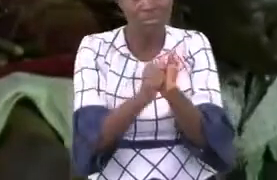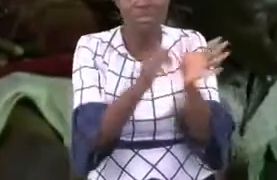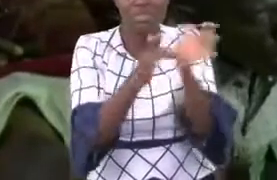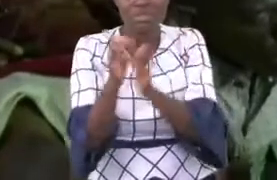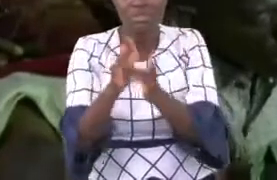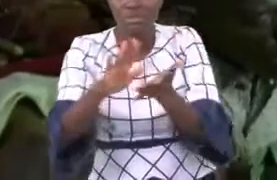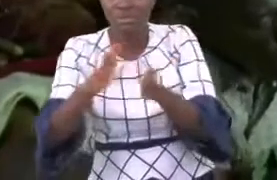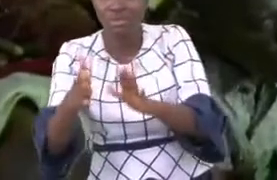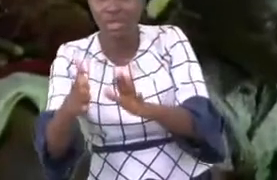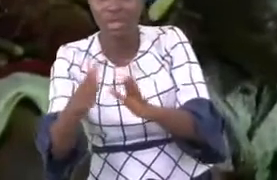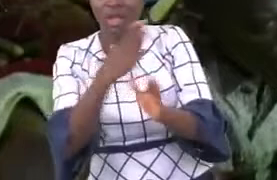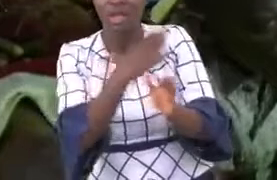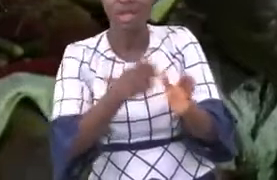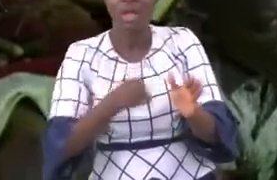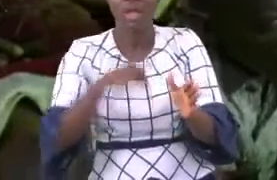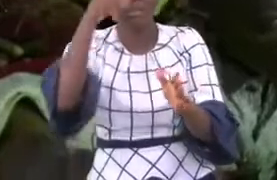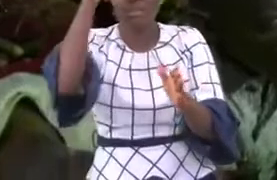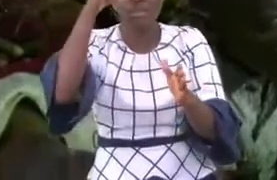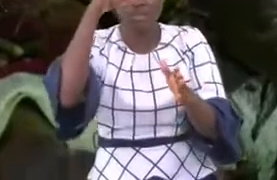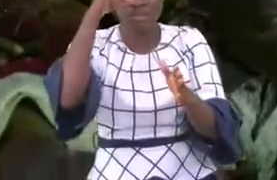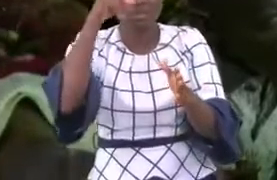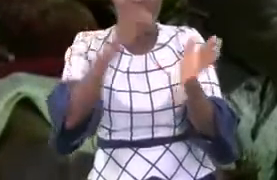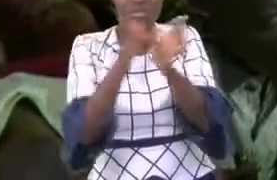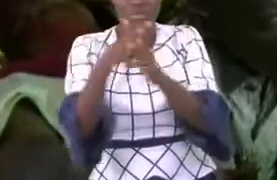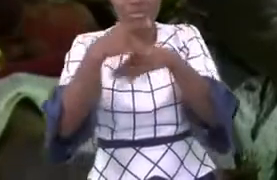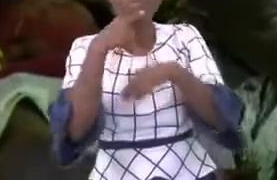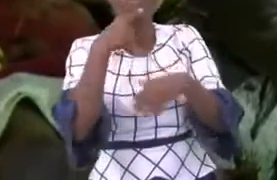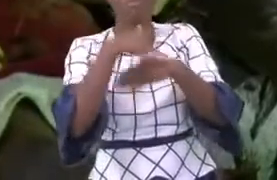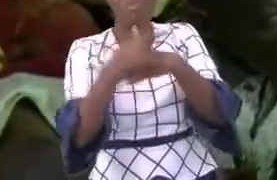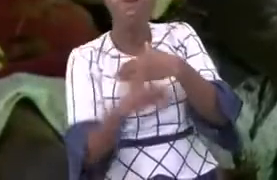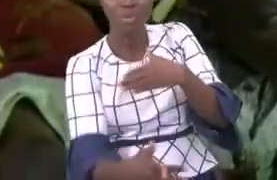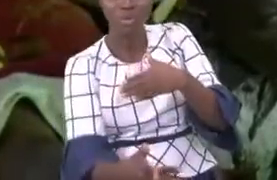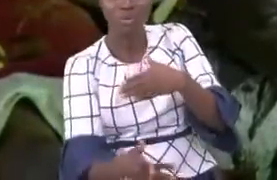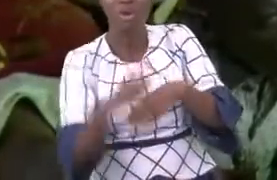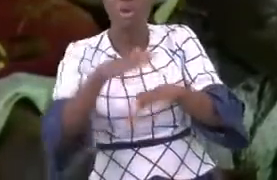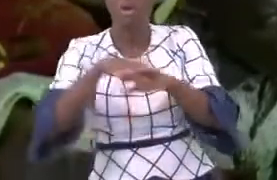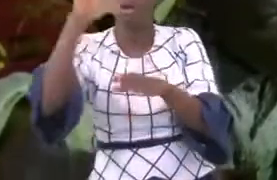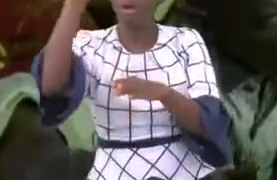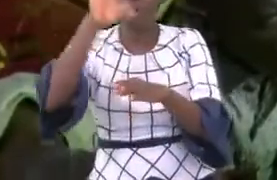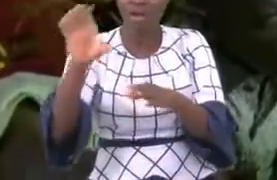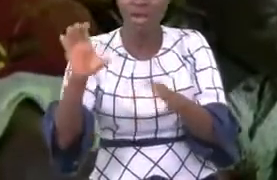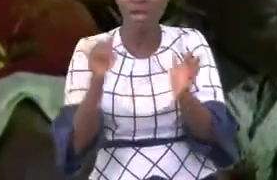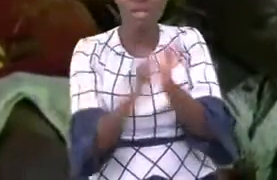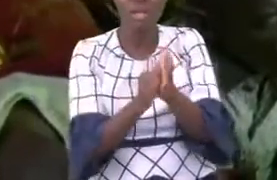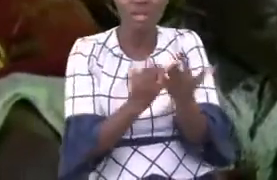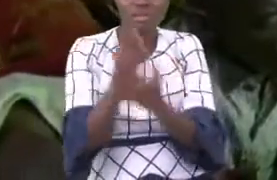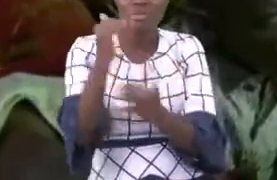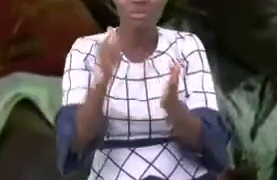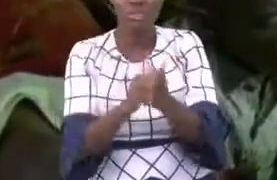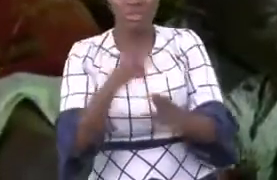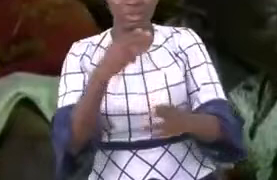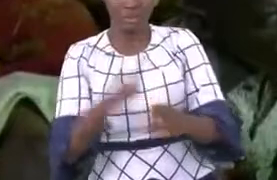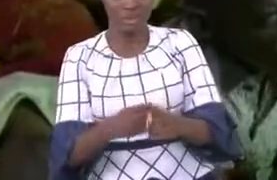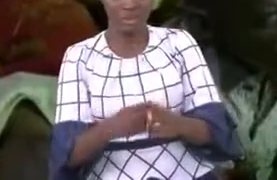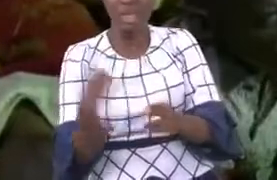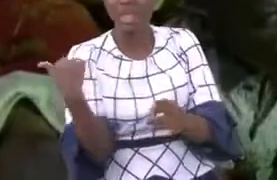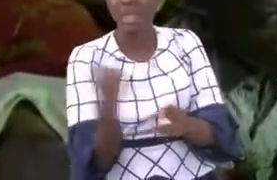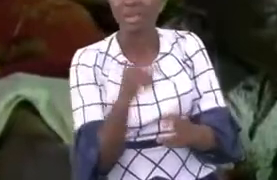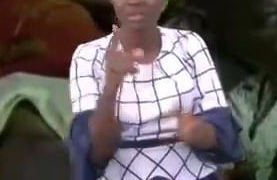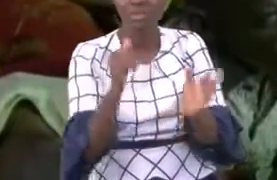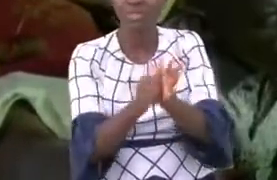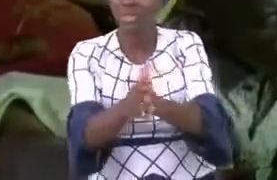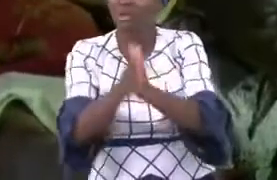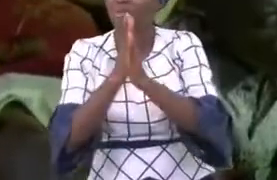Jesus, whosoever will call on the name of the Lord will be saved or be forgiven. And there you